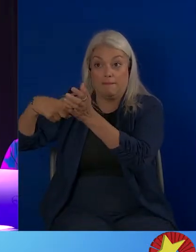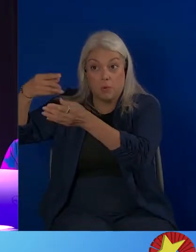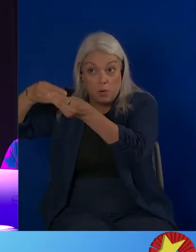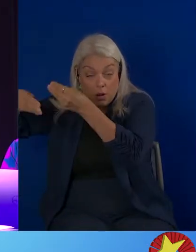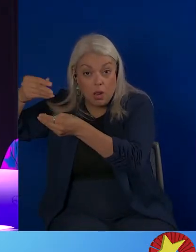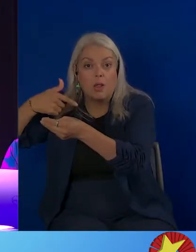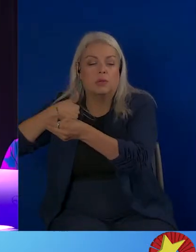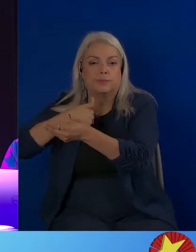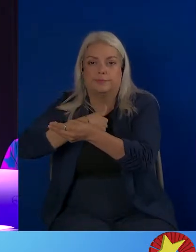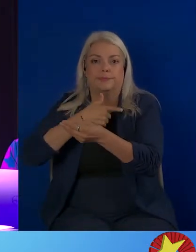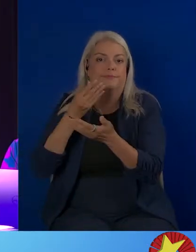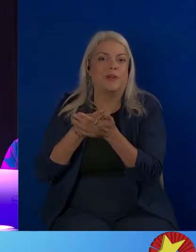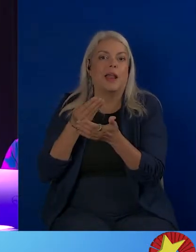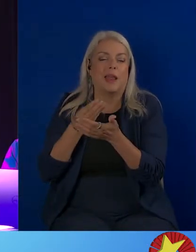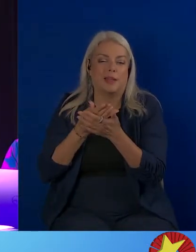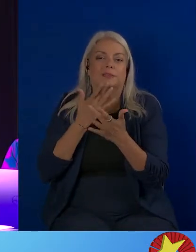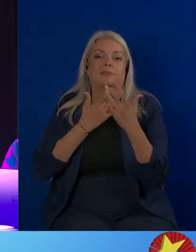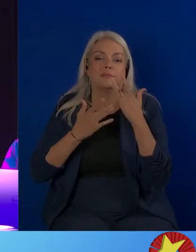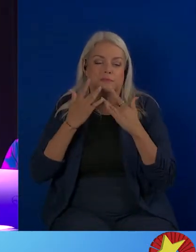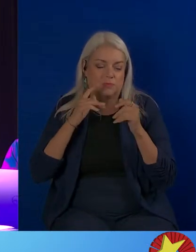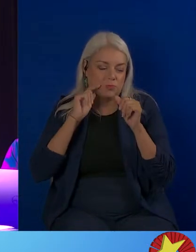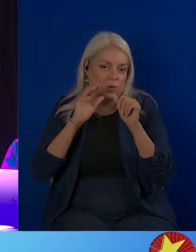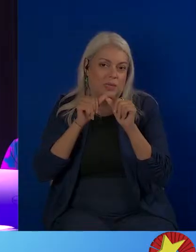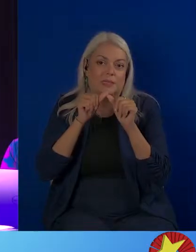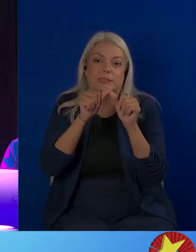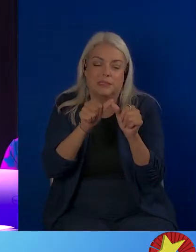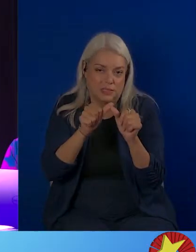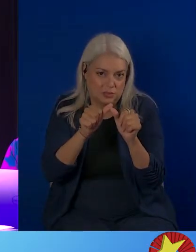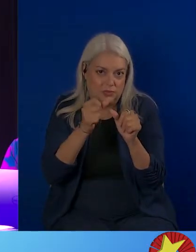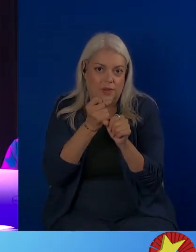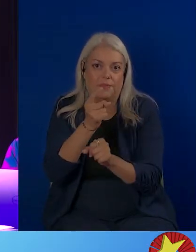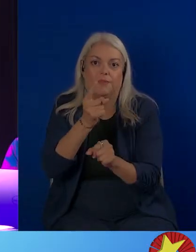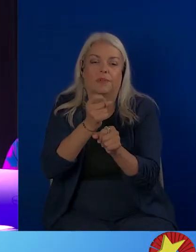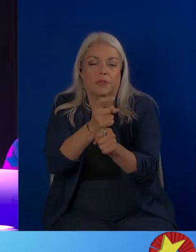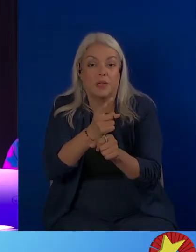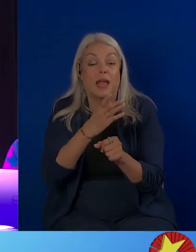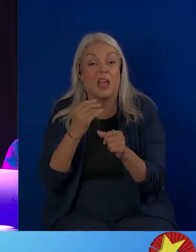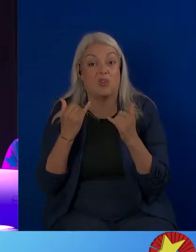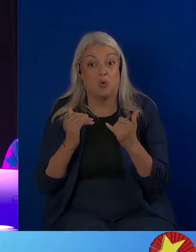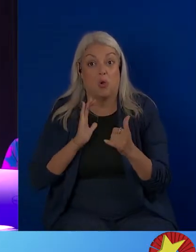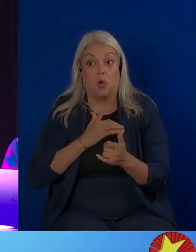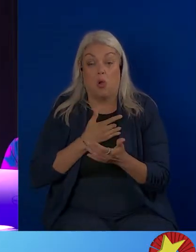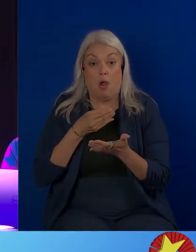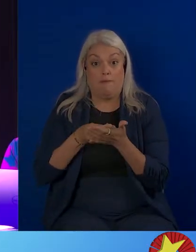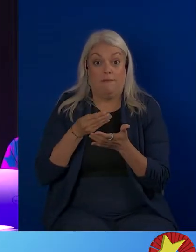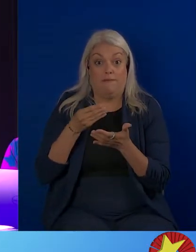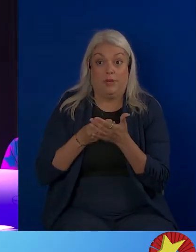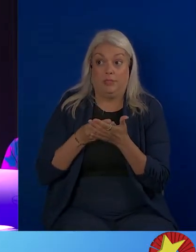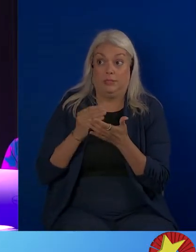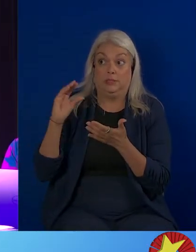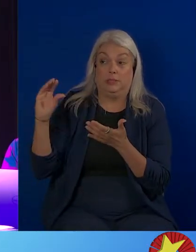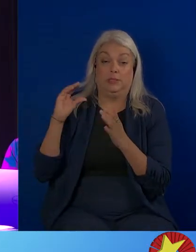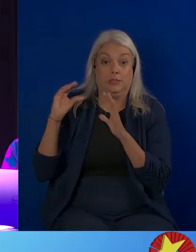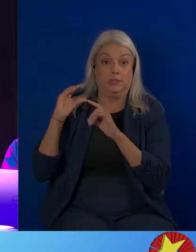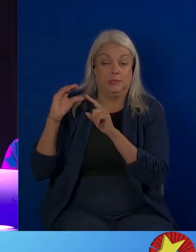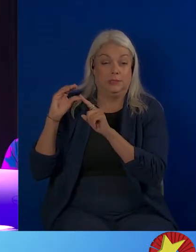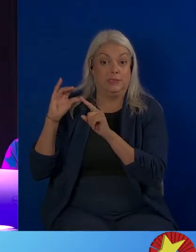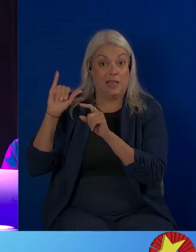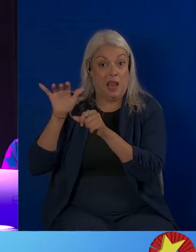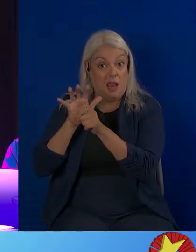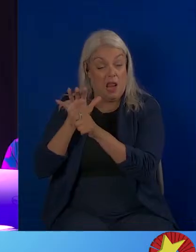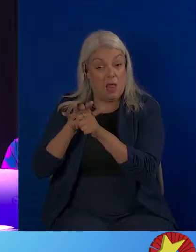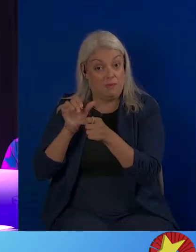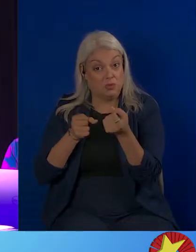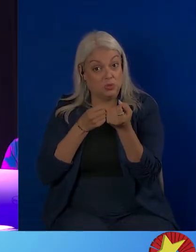will continue for ASDB. And unfortunately, our current funding levels are no longer enough to support